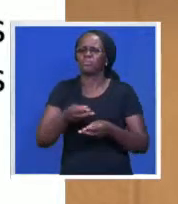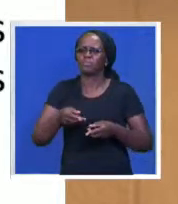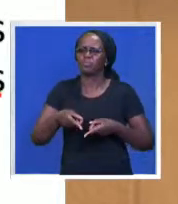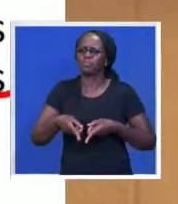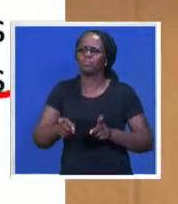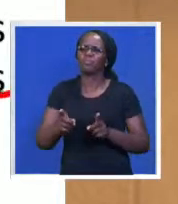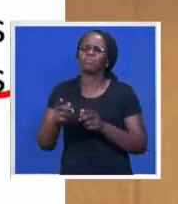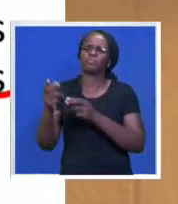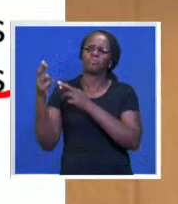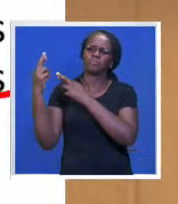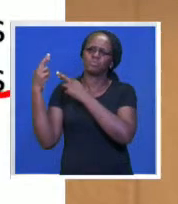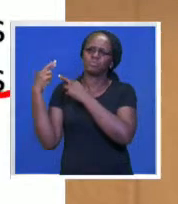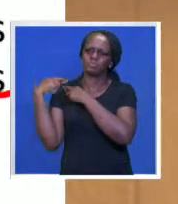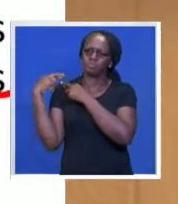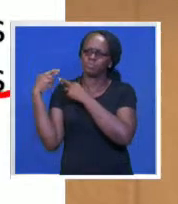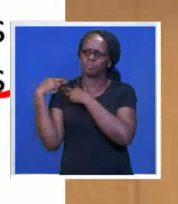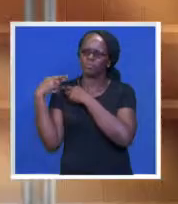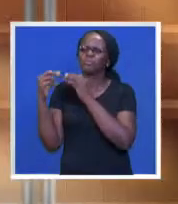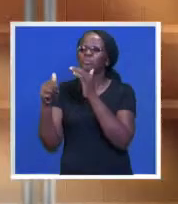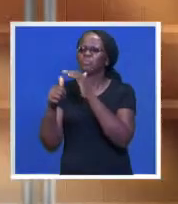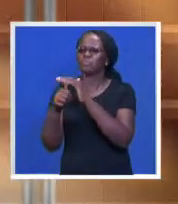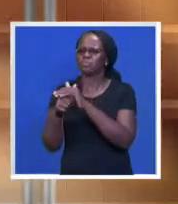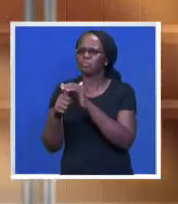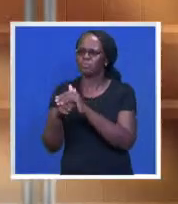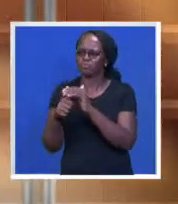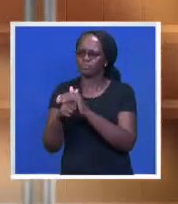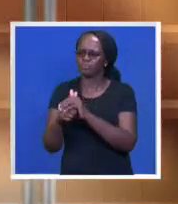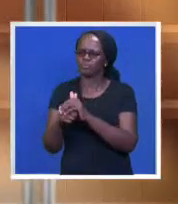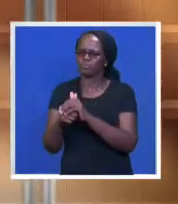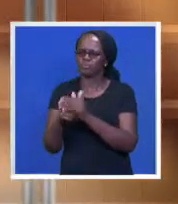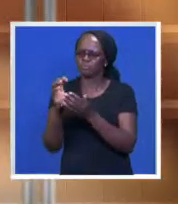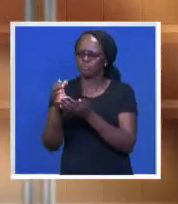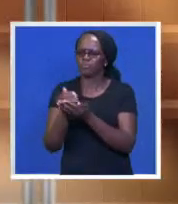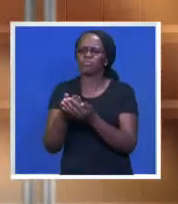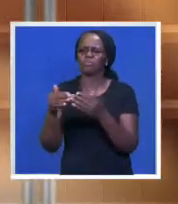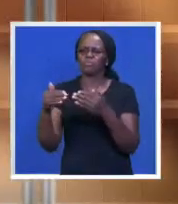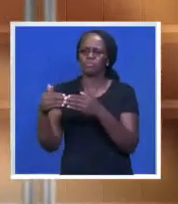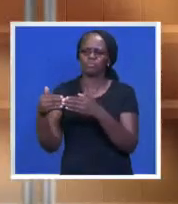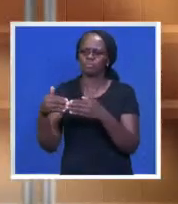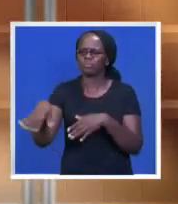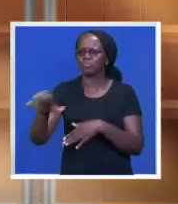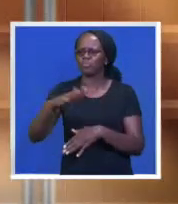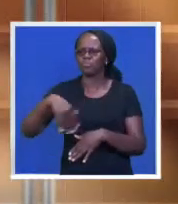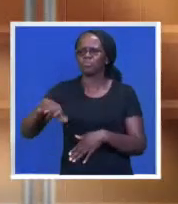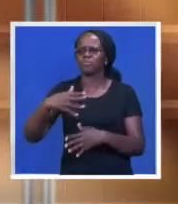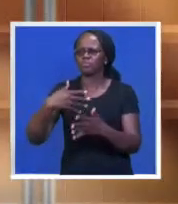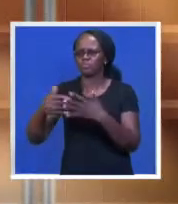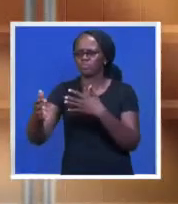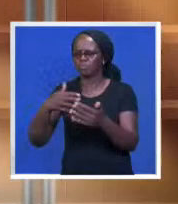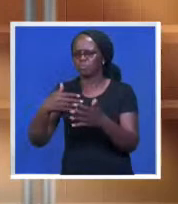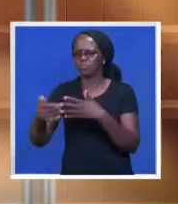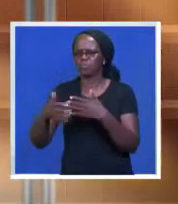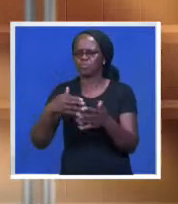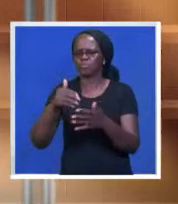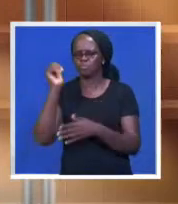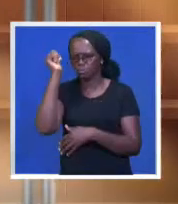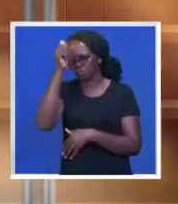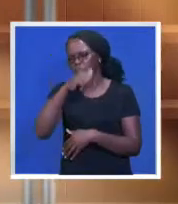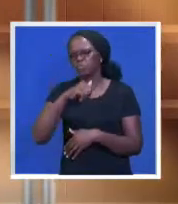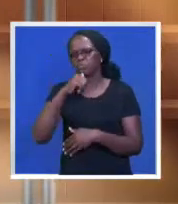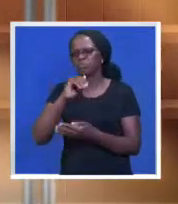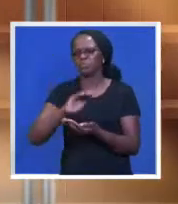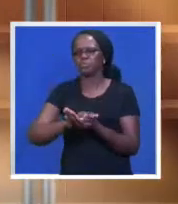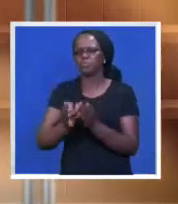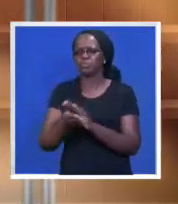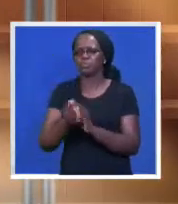take care of God's creation. Although we may have authority, but we are responsible for God's creation.